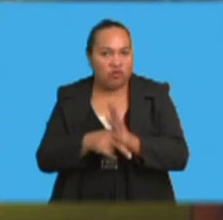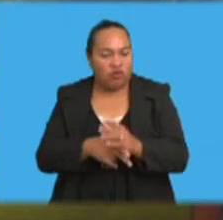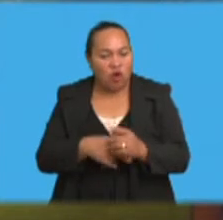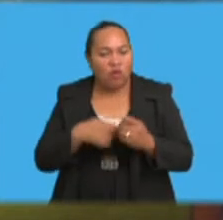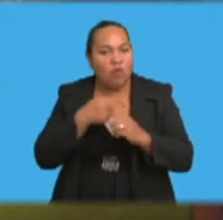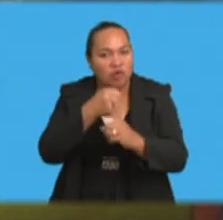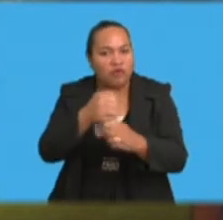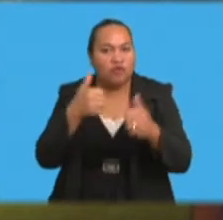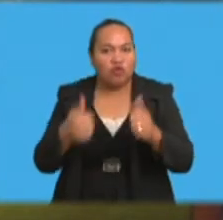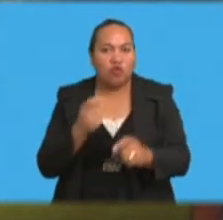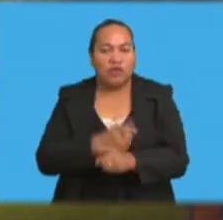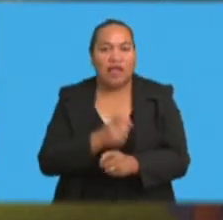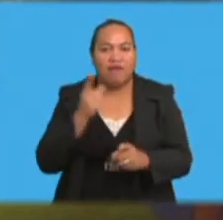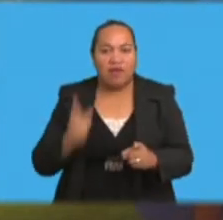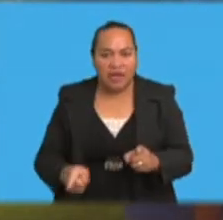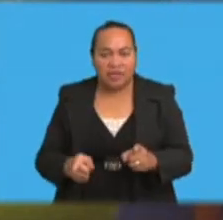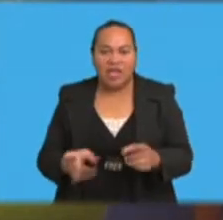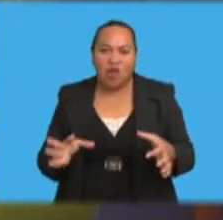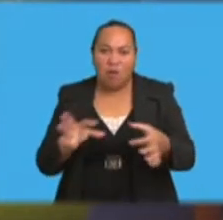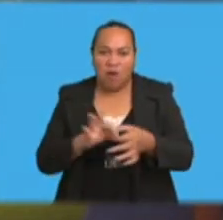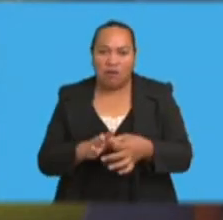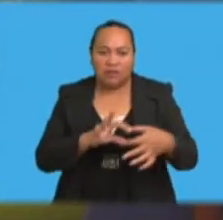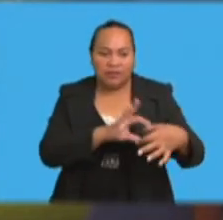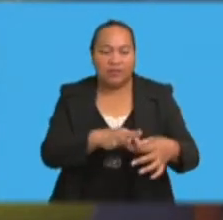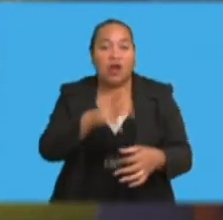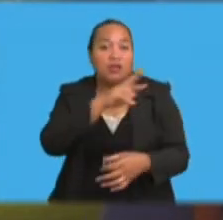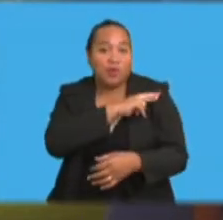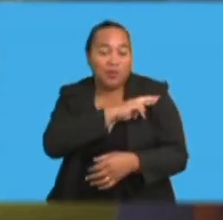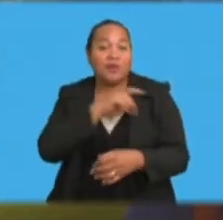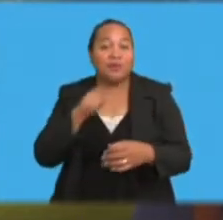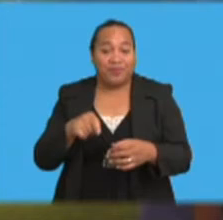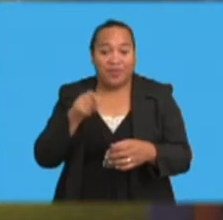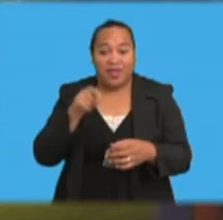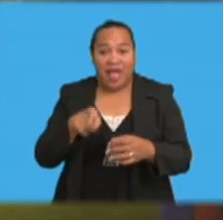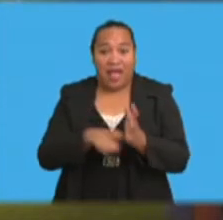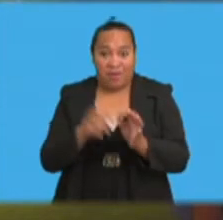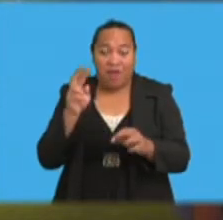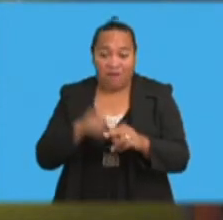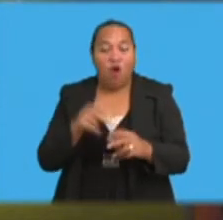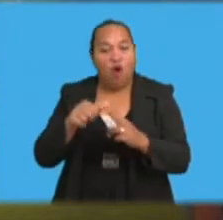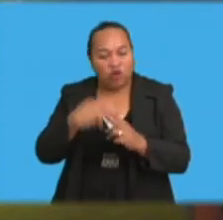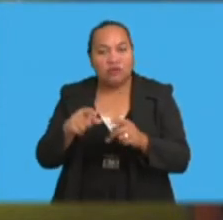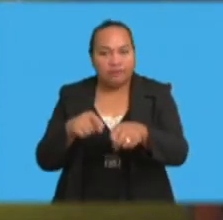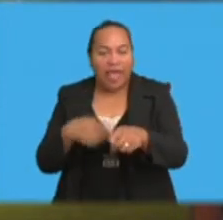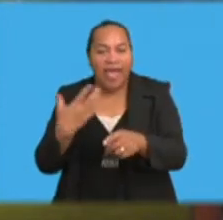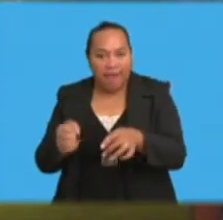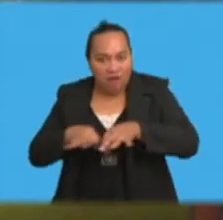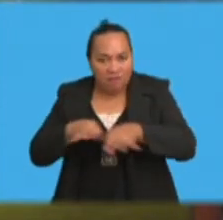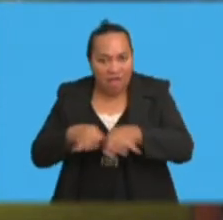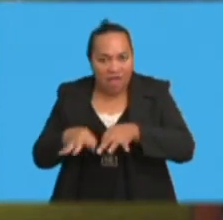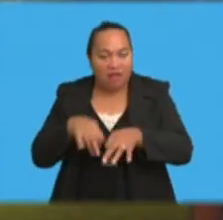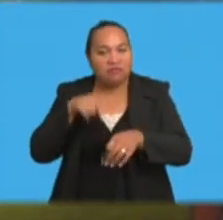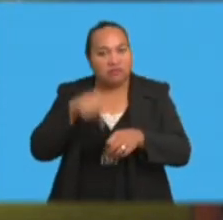good governance and corporate responsibility. The institution, Madam Speaker, also maintains a business continuity plan which